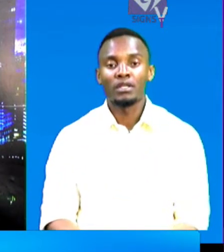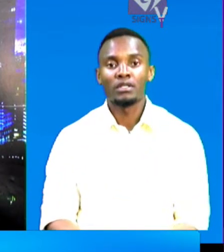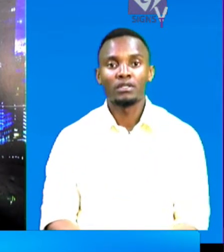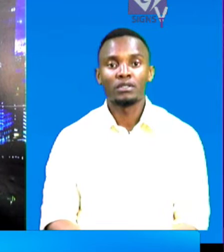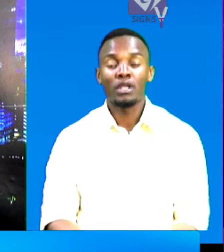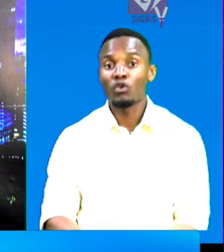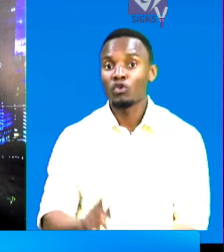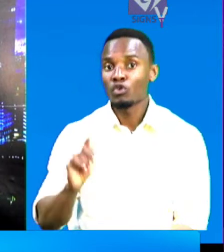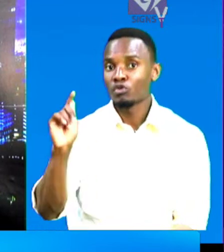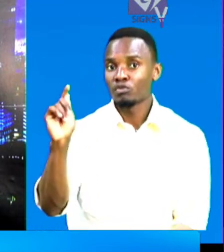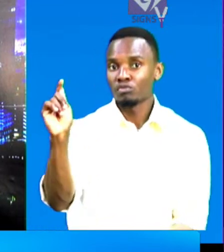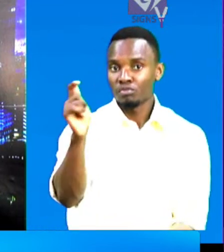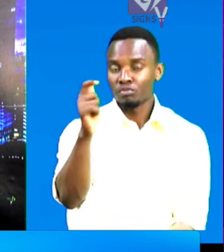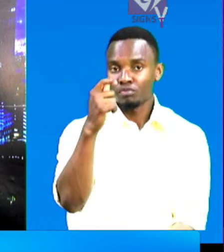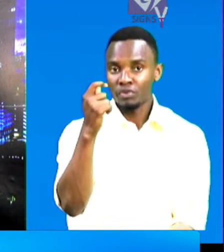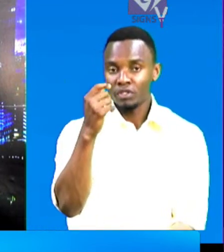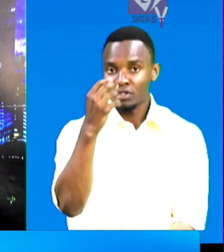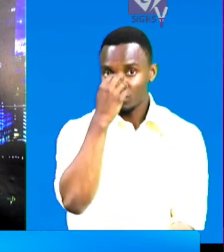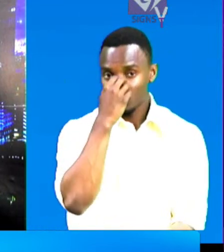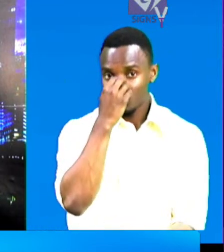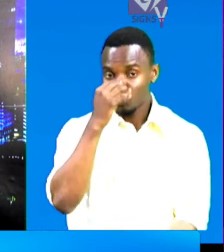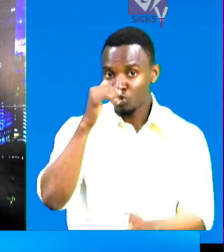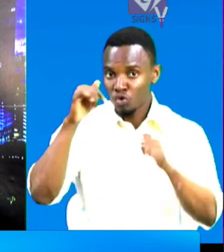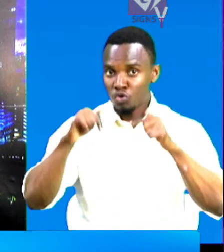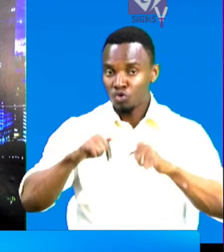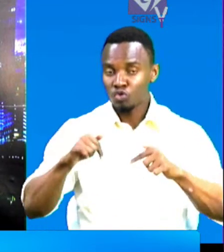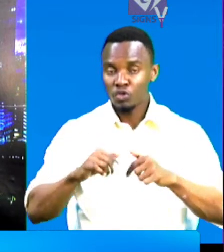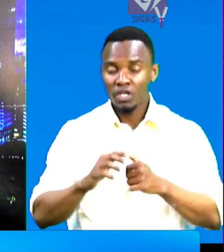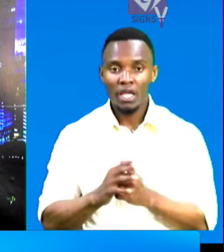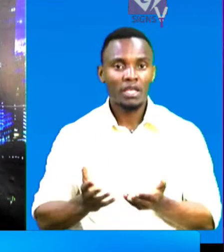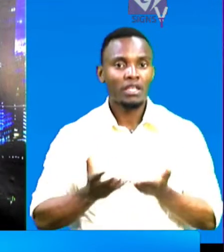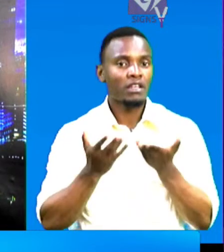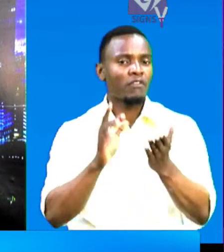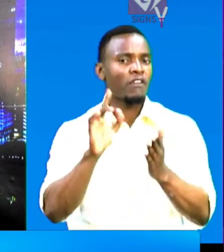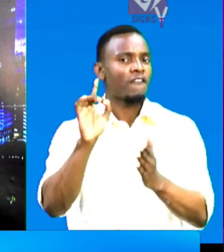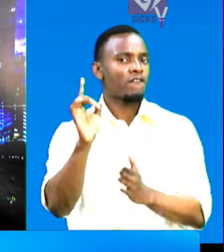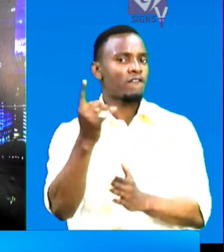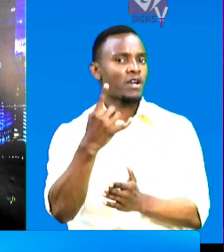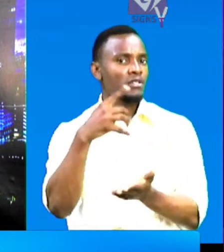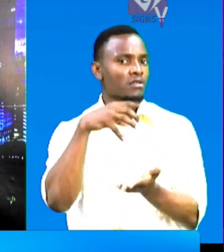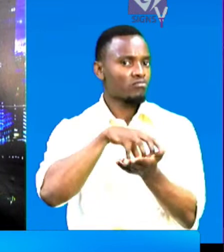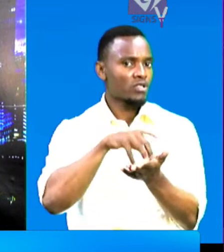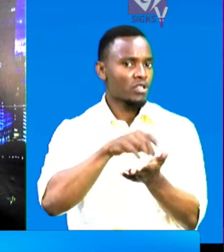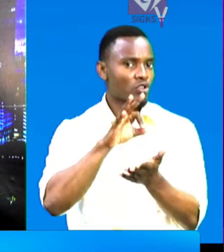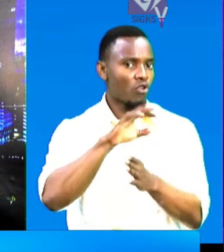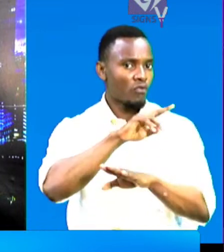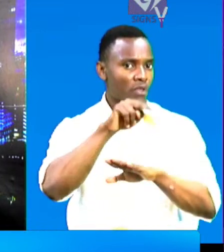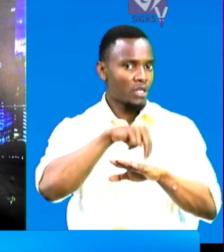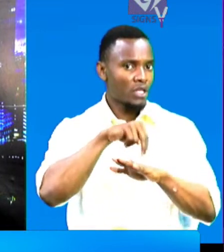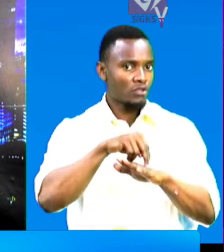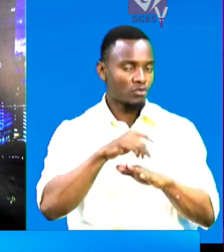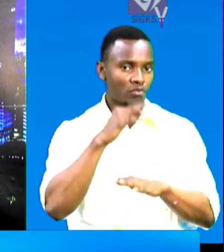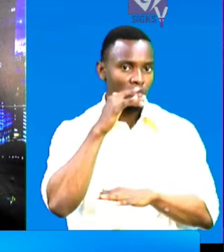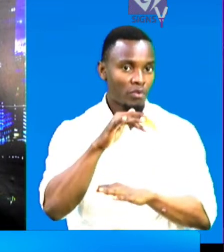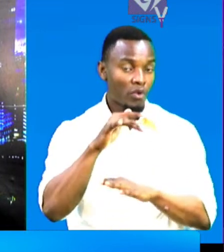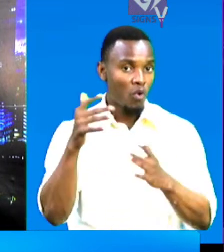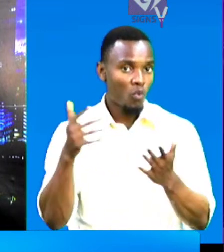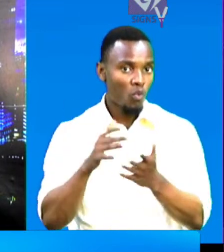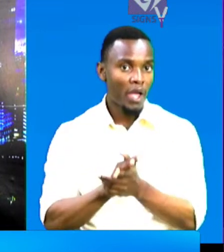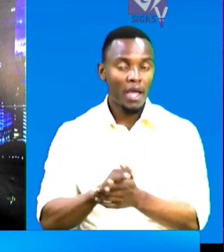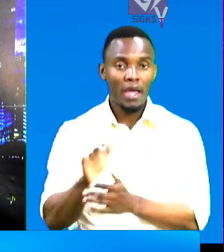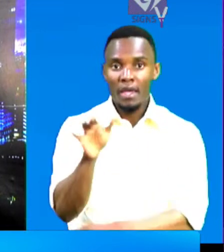Ruto today delivered his first State of the Nation address in Parliament, as it is